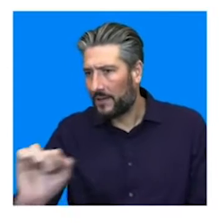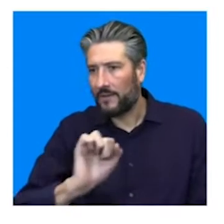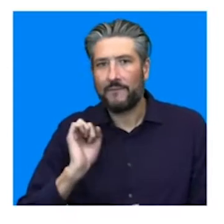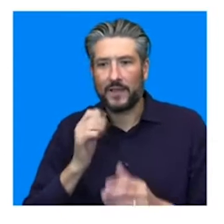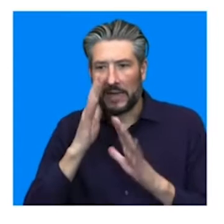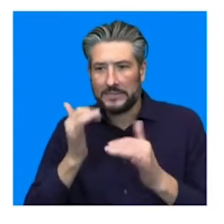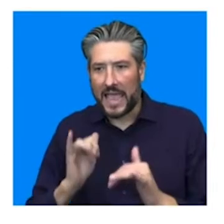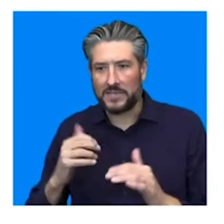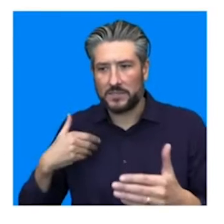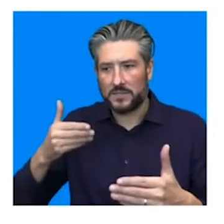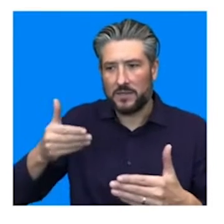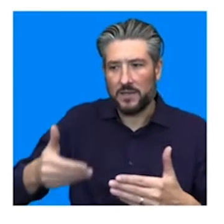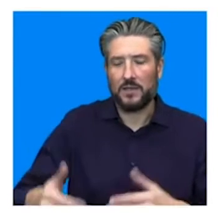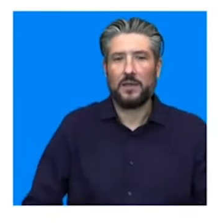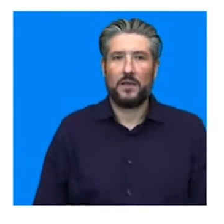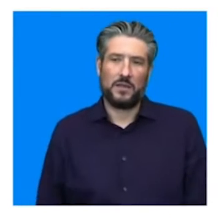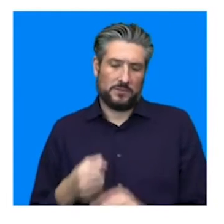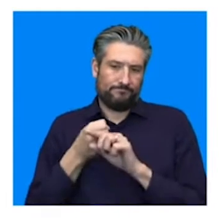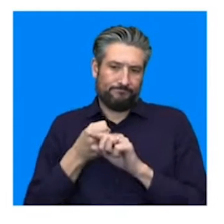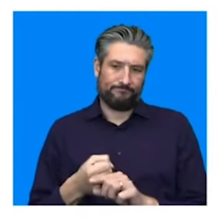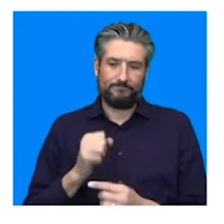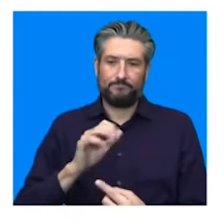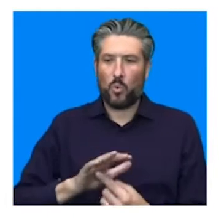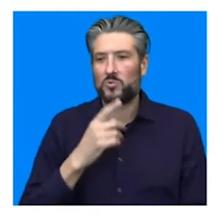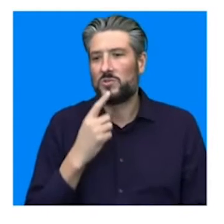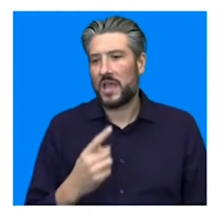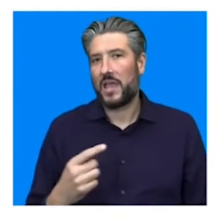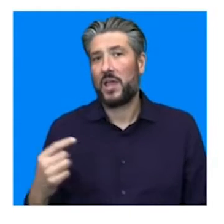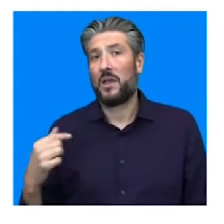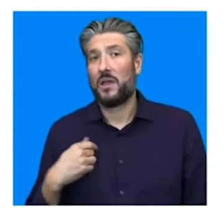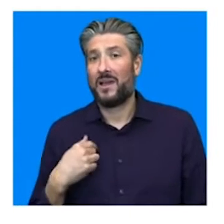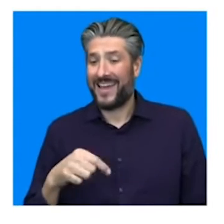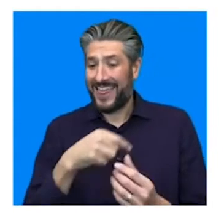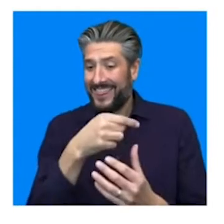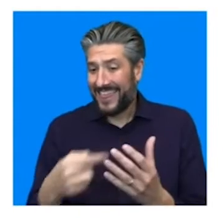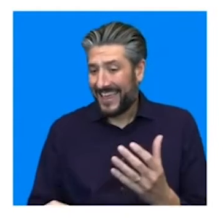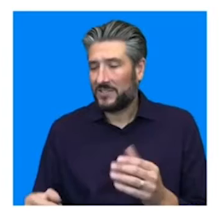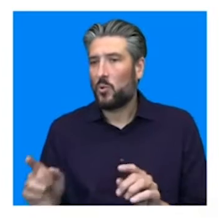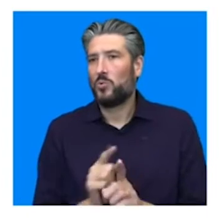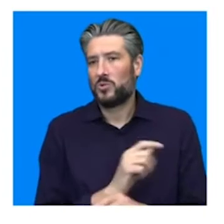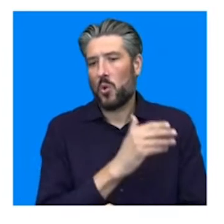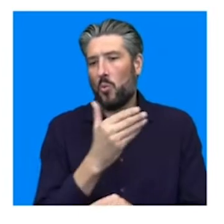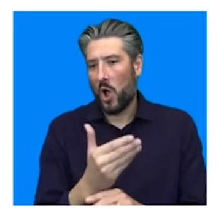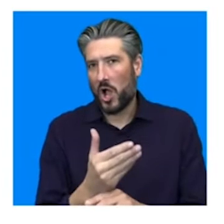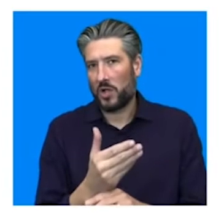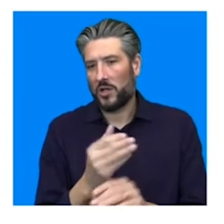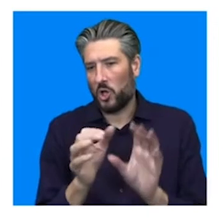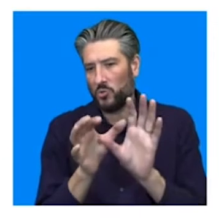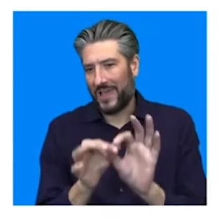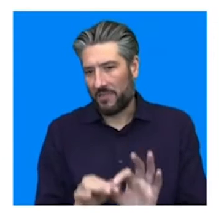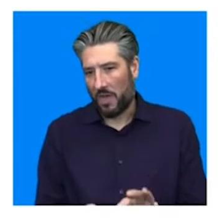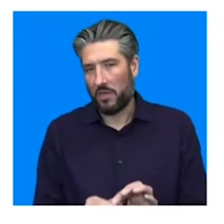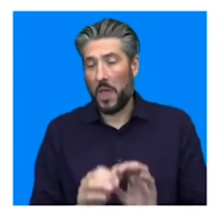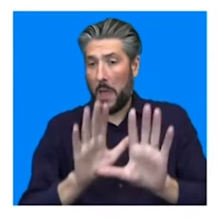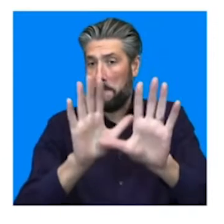Certainly, we can't stress it importantly enough. We absolutely advocate that these things work in combination with each other. It's the Gaussian blurring